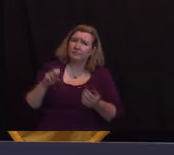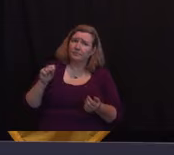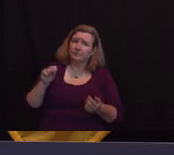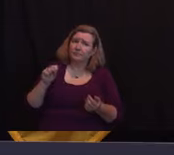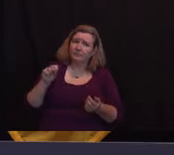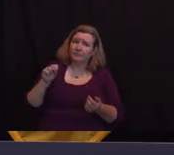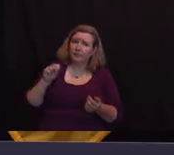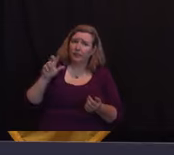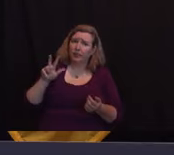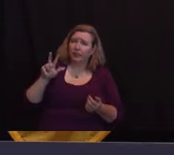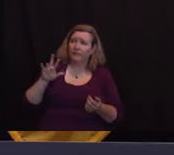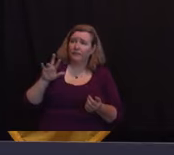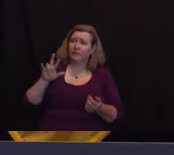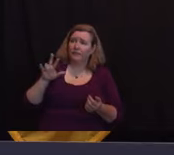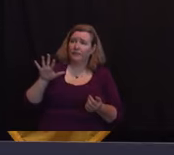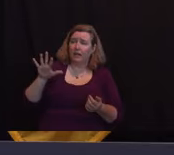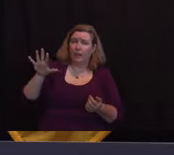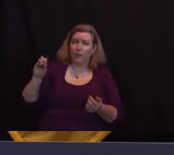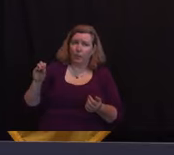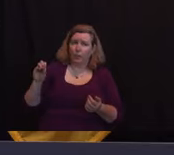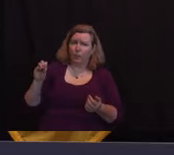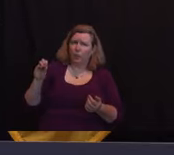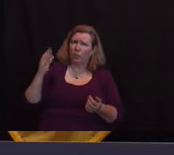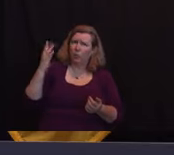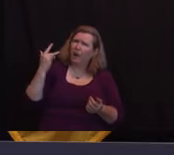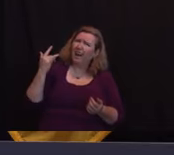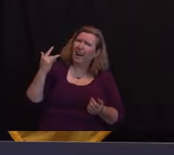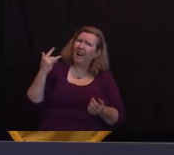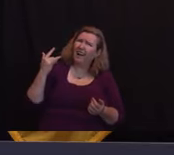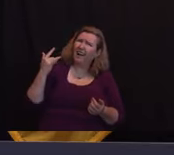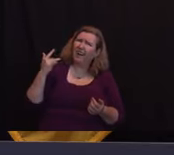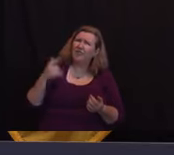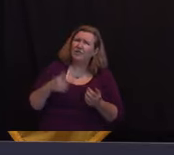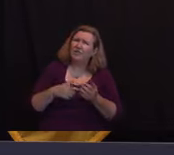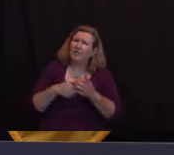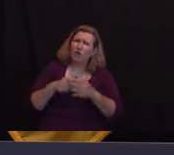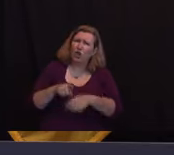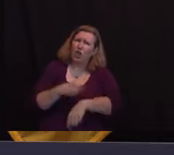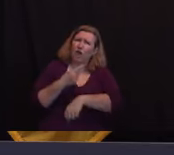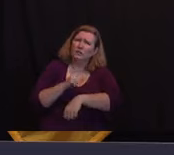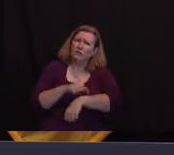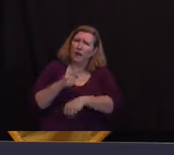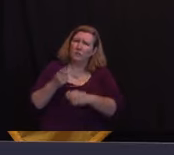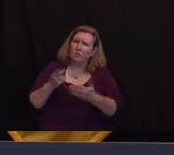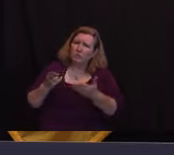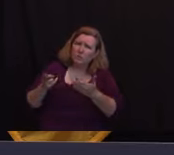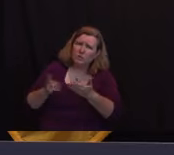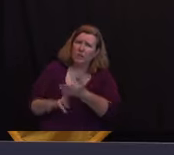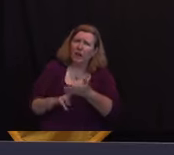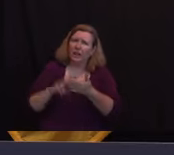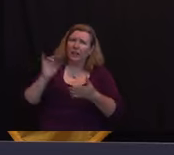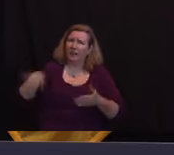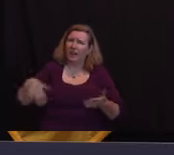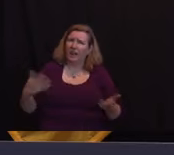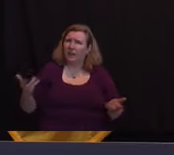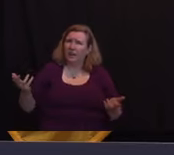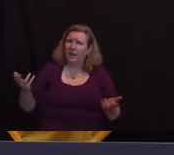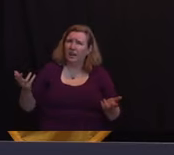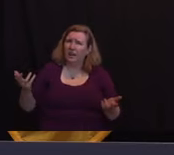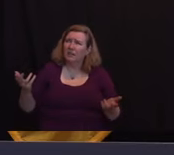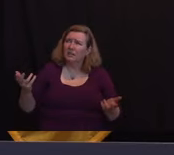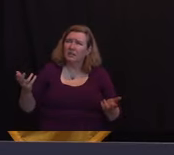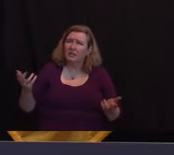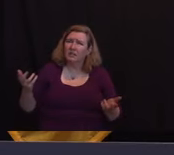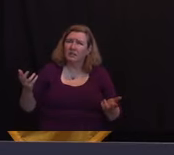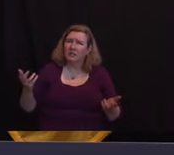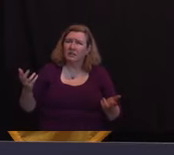earlier, why did it take you so long to decide whether or not to sign it? It passed the Senate unanimously on June 3rd. It had earlier passed the Assembly. Was there